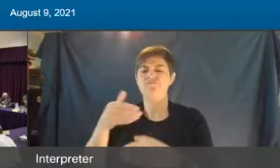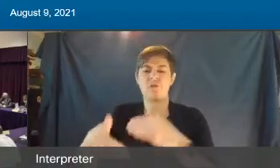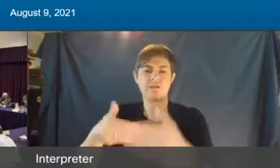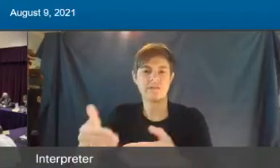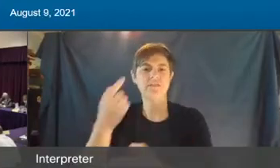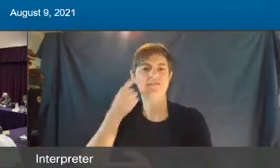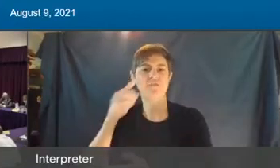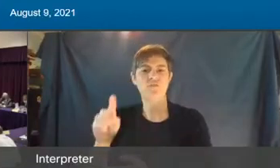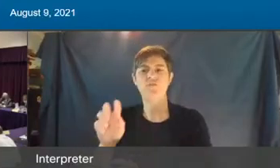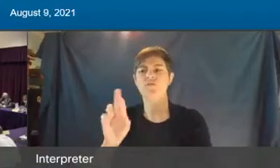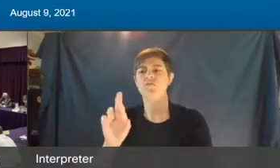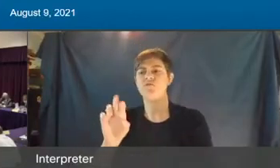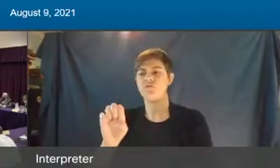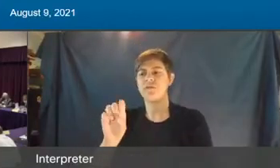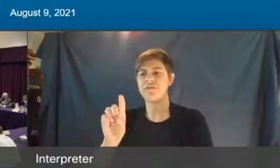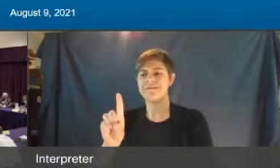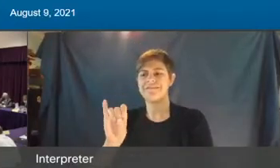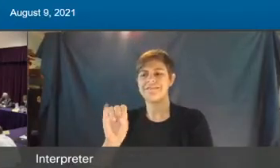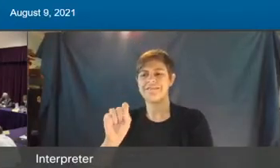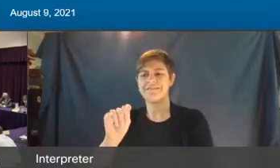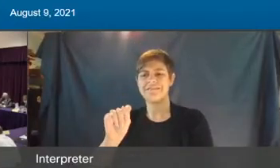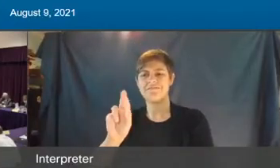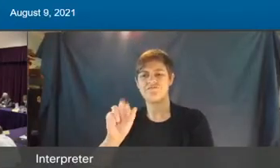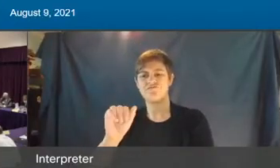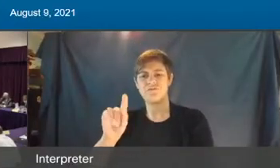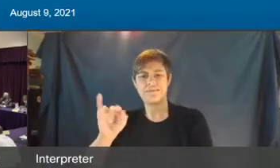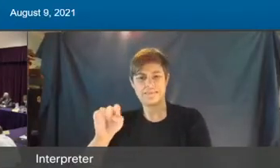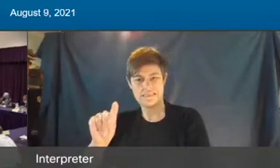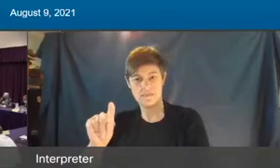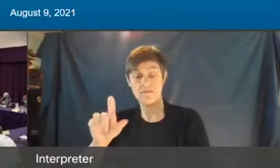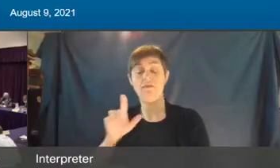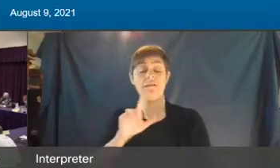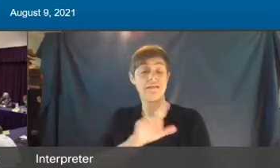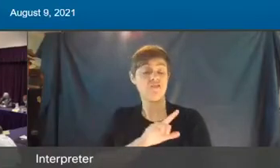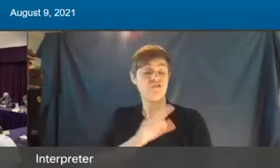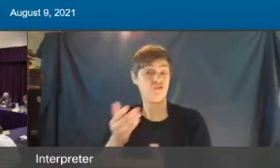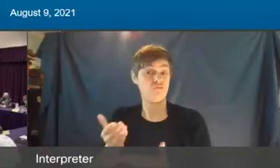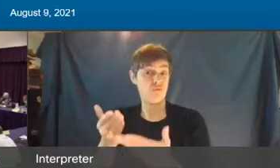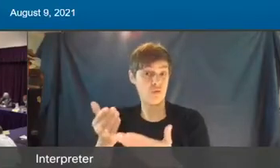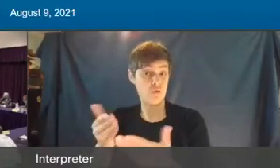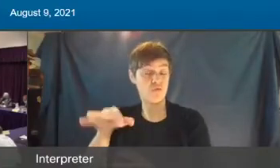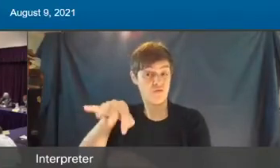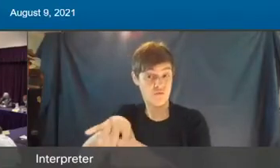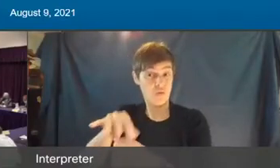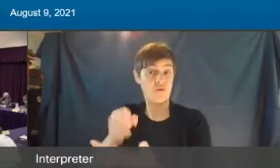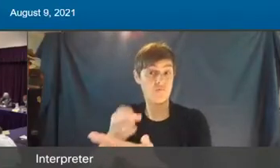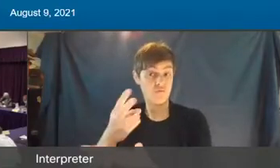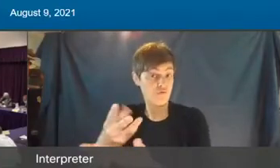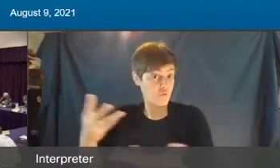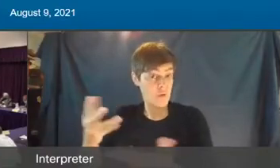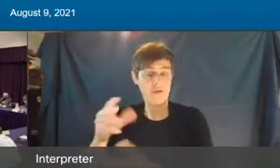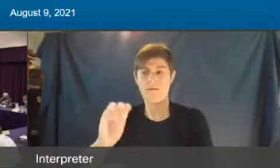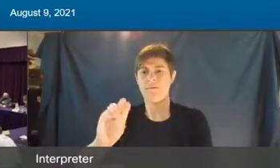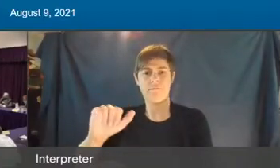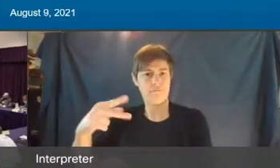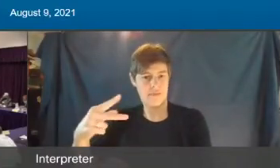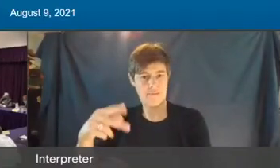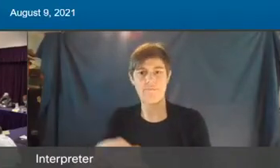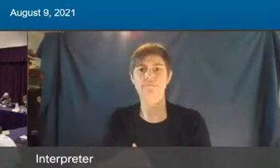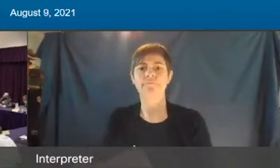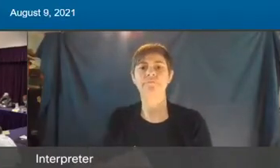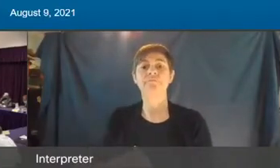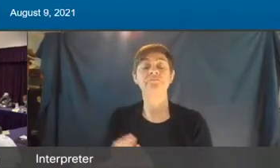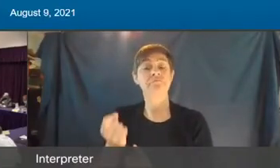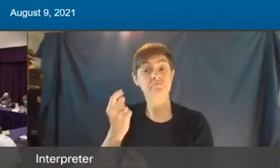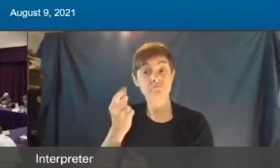redistricting. So the legislature's role is to propose, vote on, and approve maps. And those are